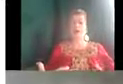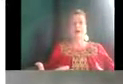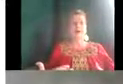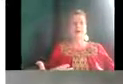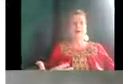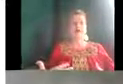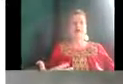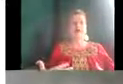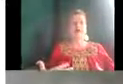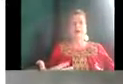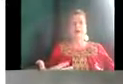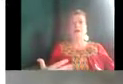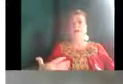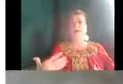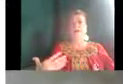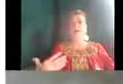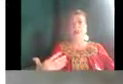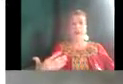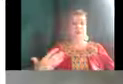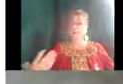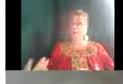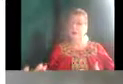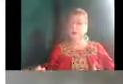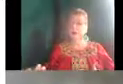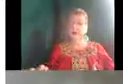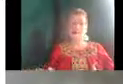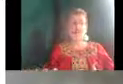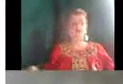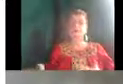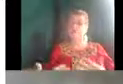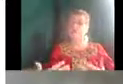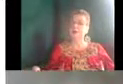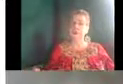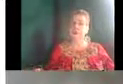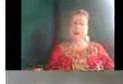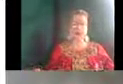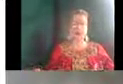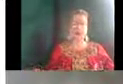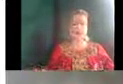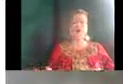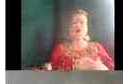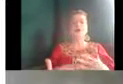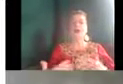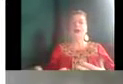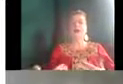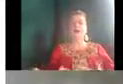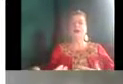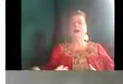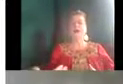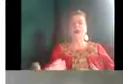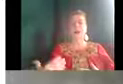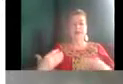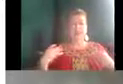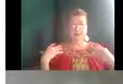that um either doesn't it can't afford the monthly fee or is not interested in paying for that you can